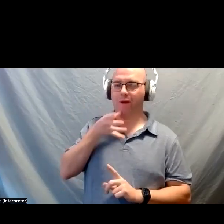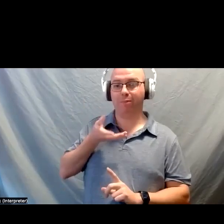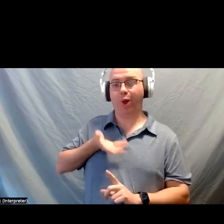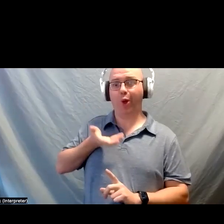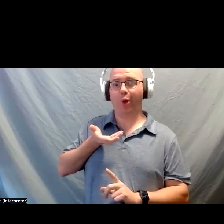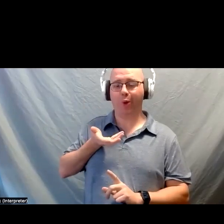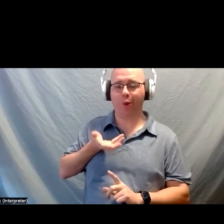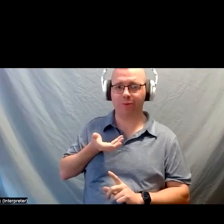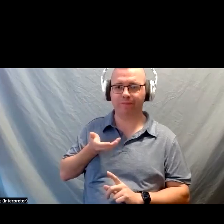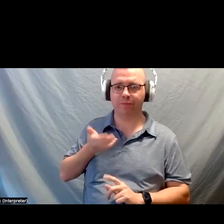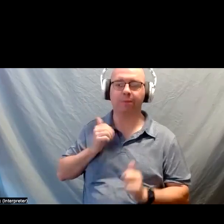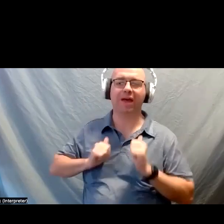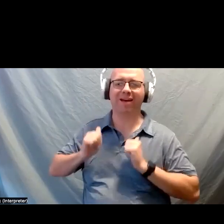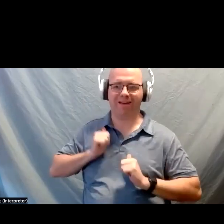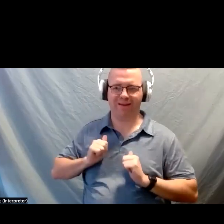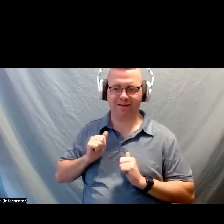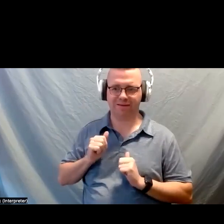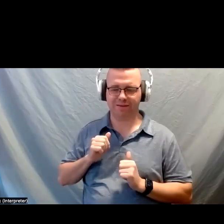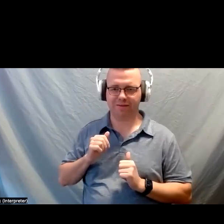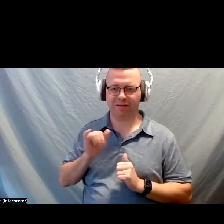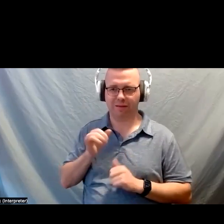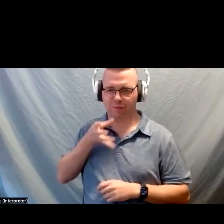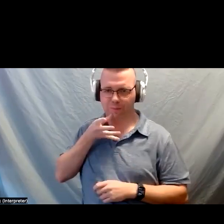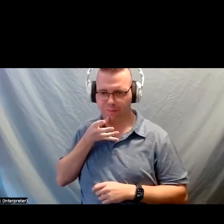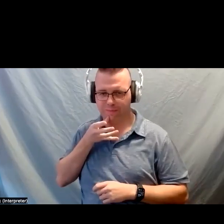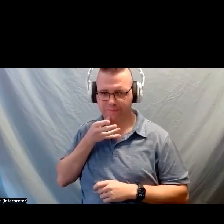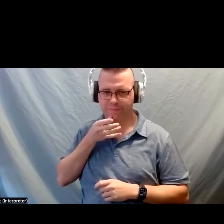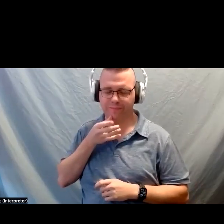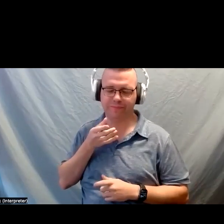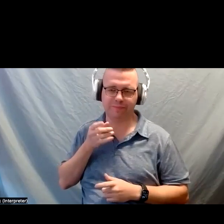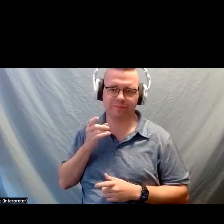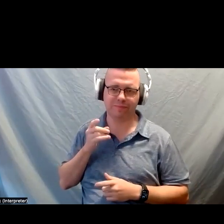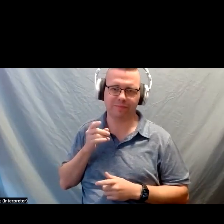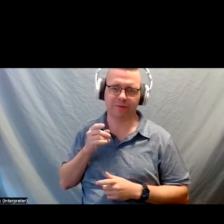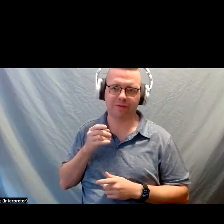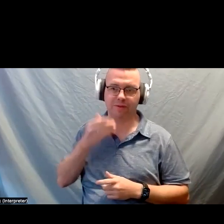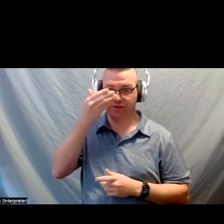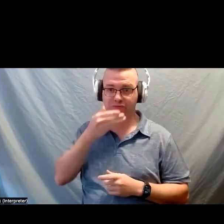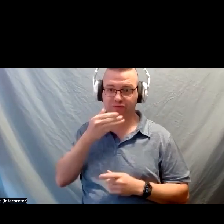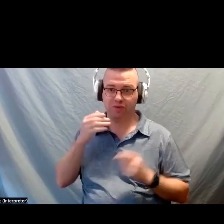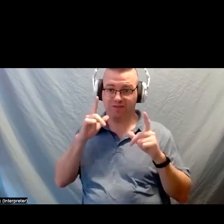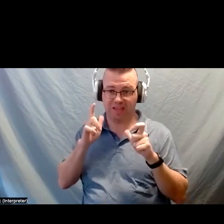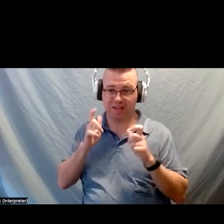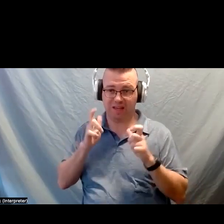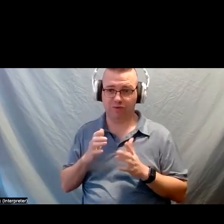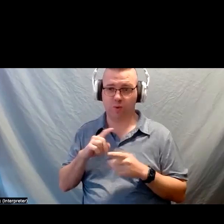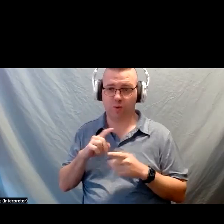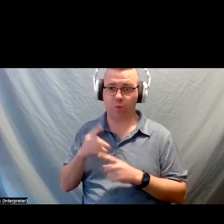by acting out her mother, literally in performative ways in front of the camera when she was